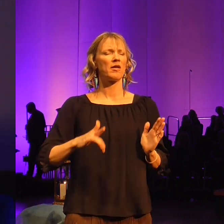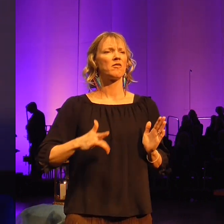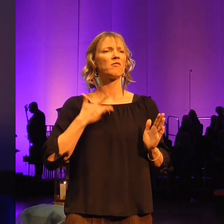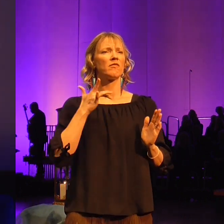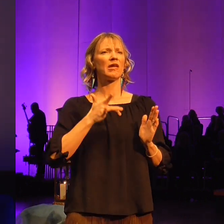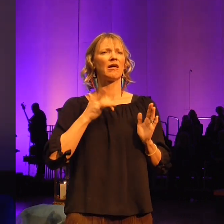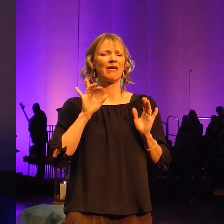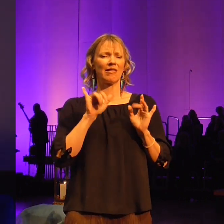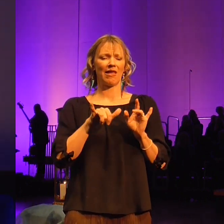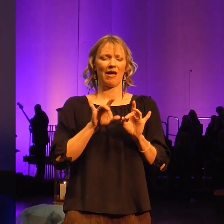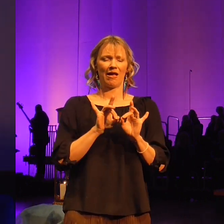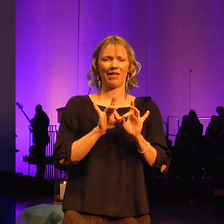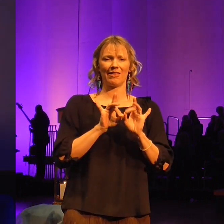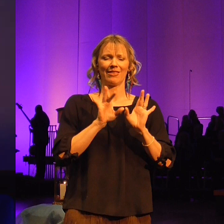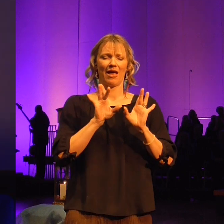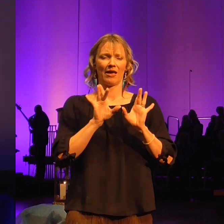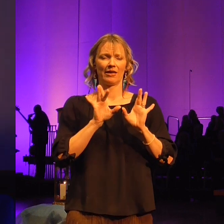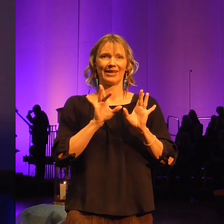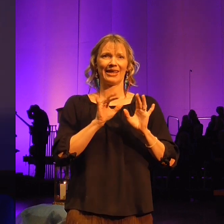light,